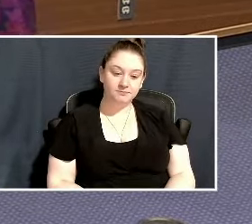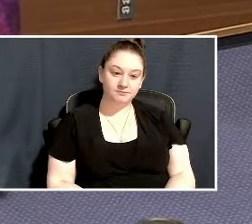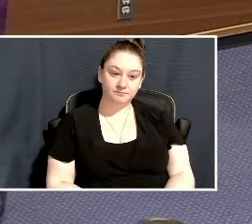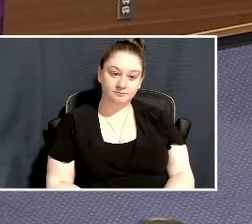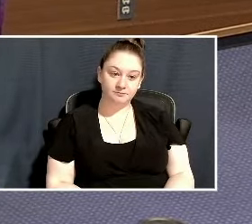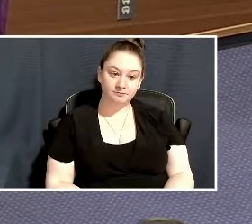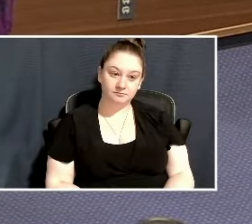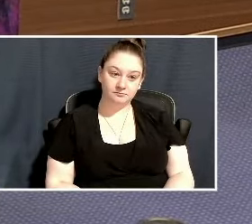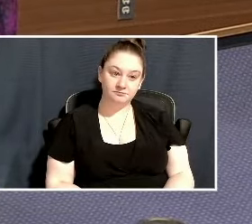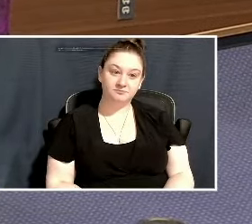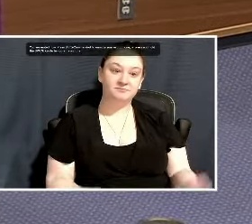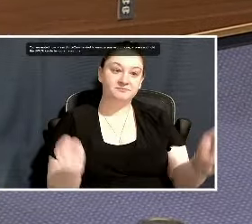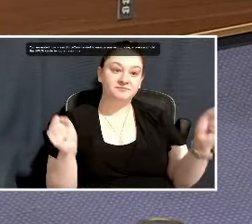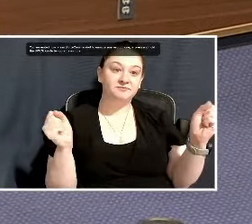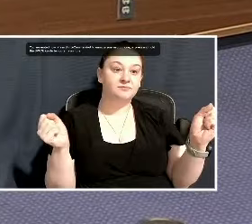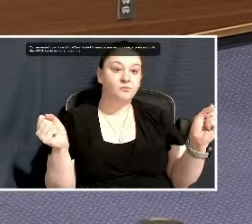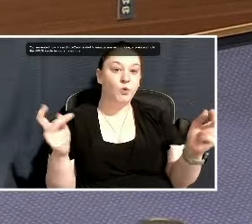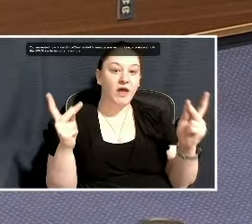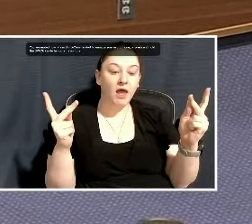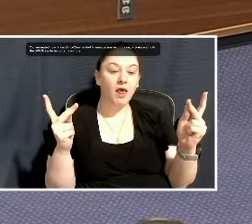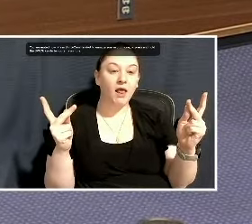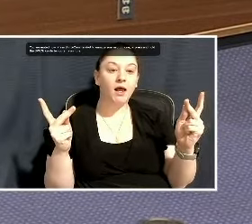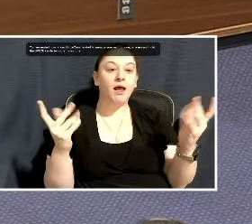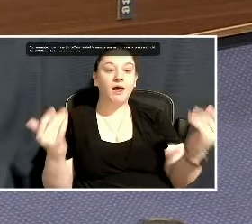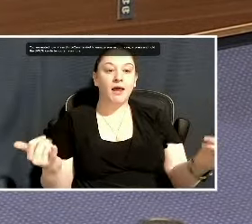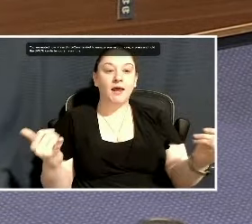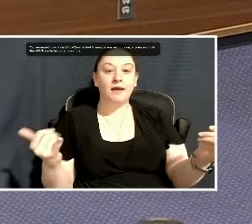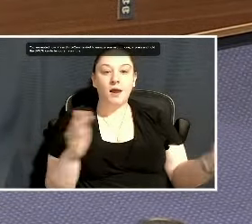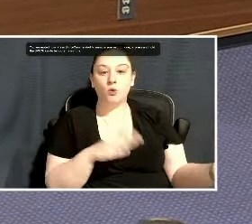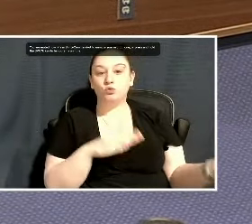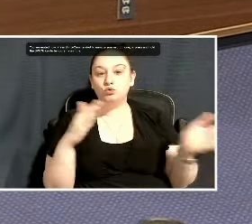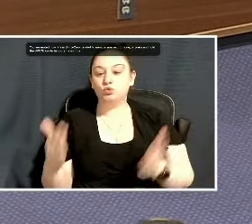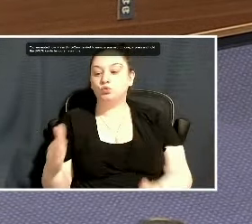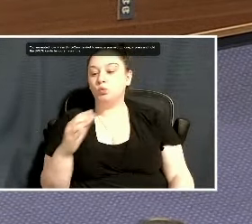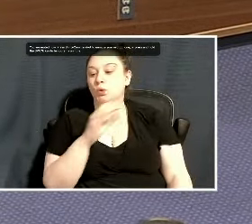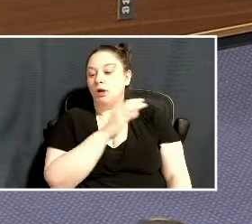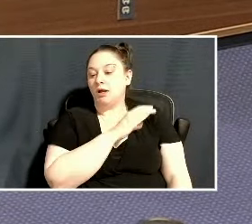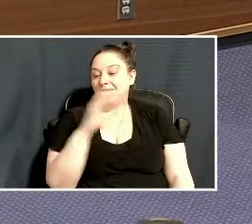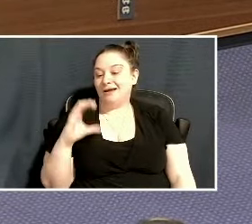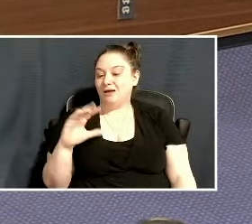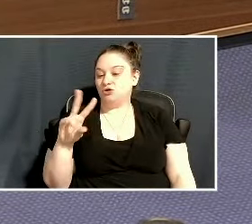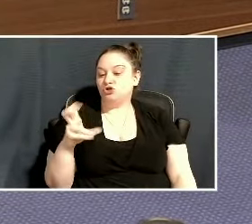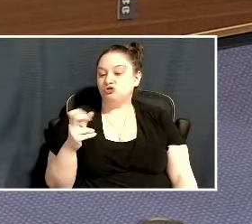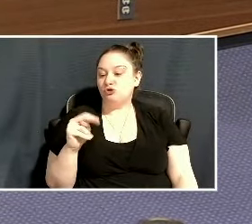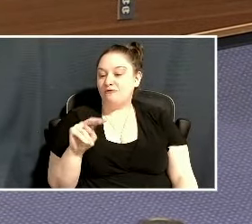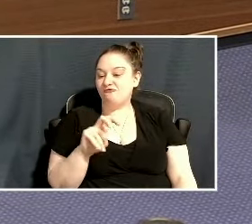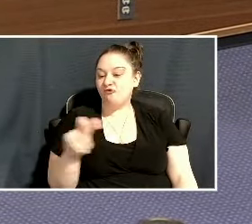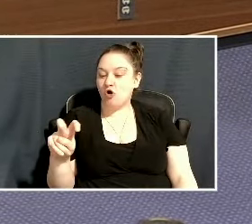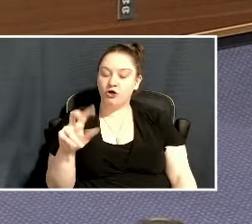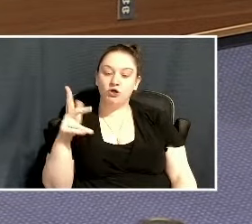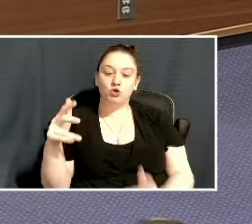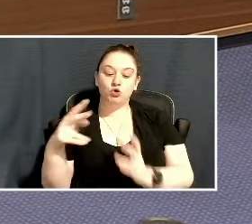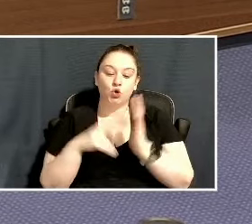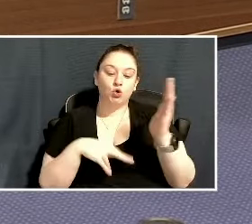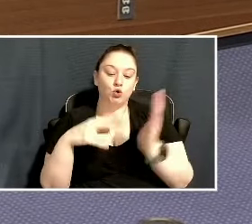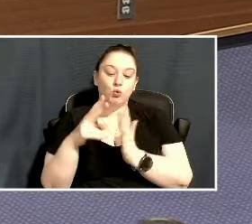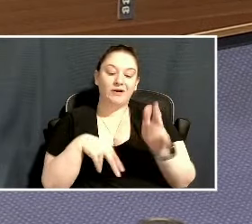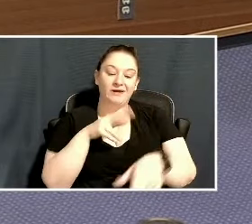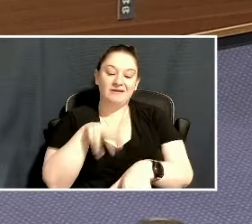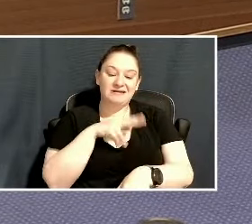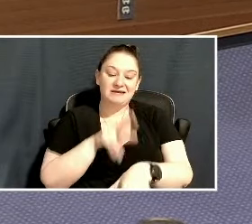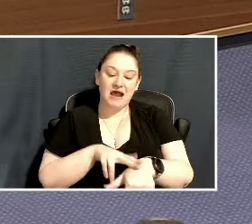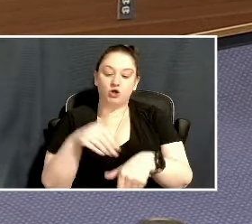All right, and now we will invite up Councillor Varney to read the National Walk to a Park